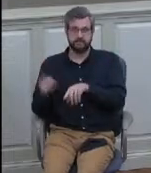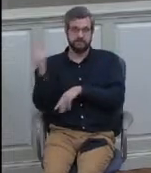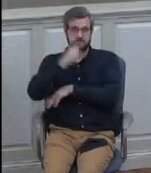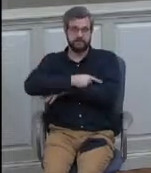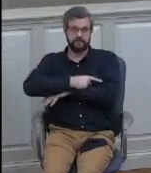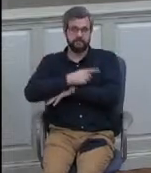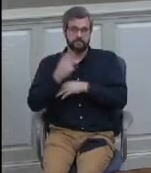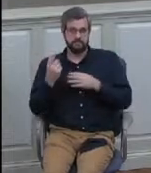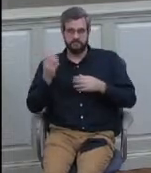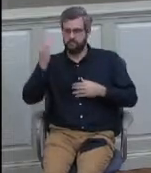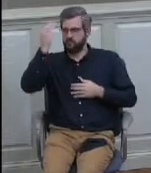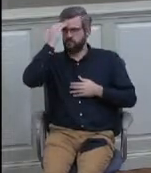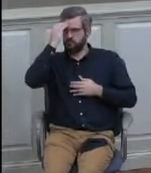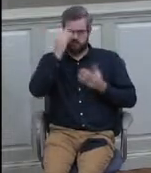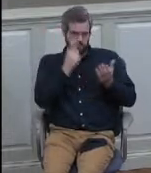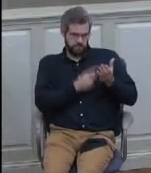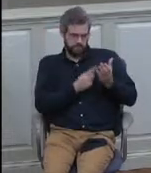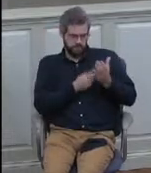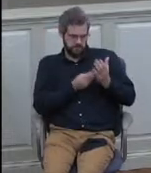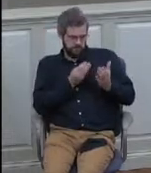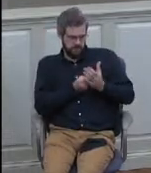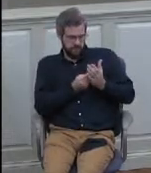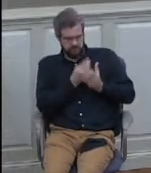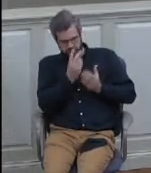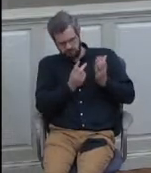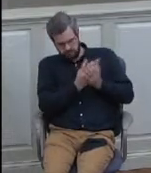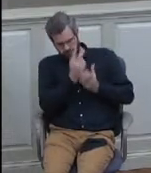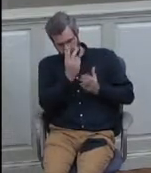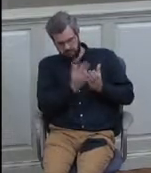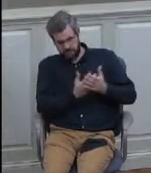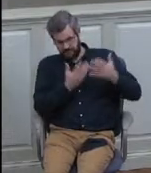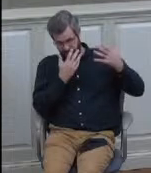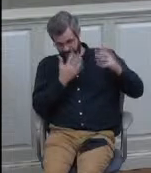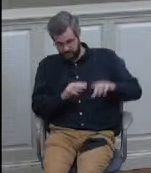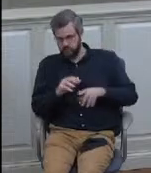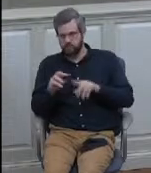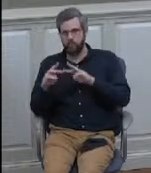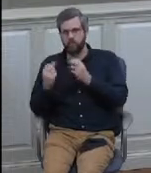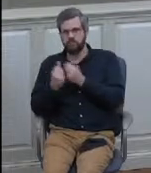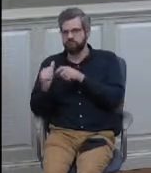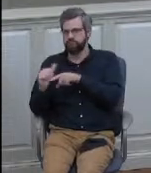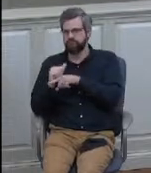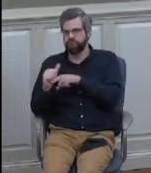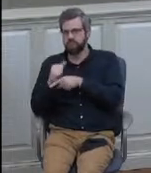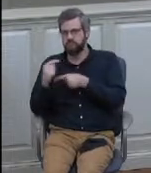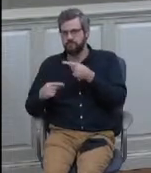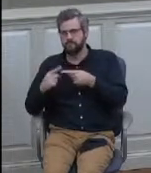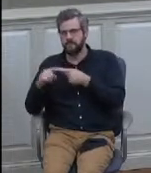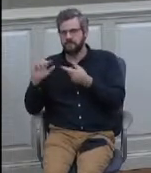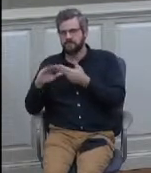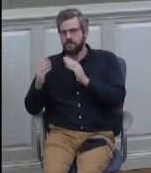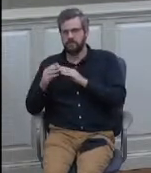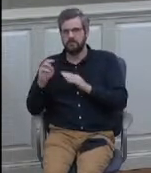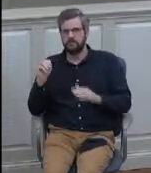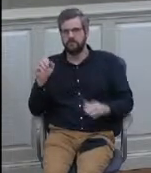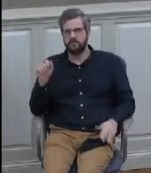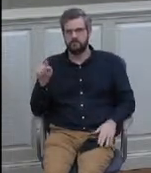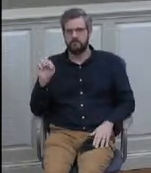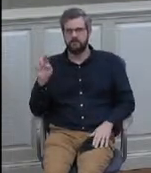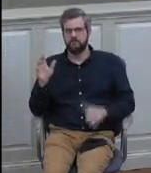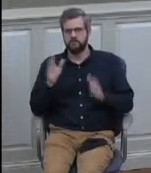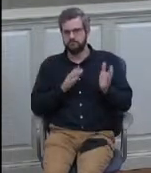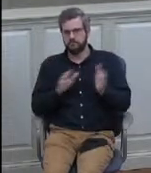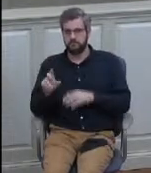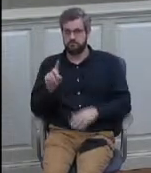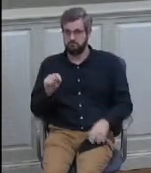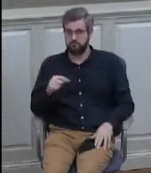we know we're going to talk about budget for a certain period of time. Then we're going to do a training on the downtown master plan. Yeah,